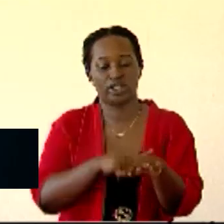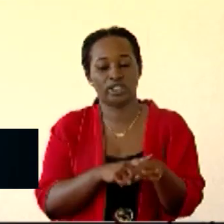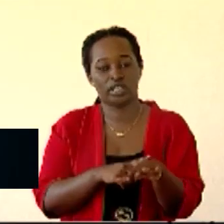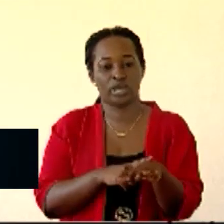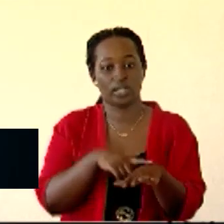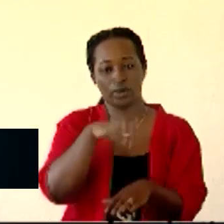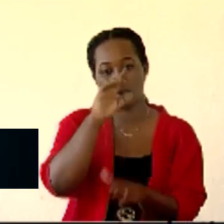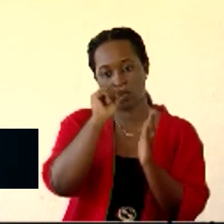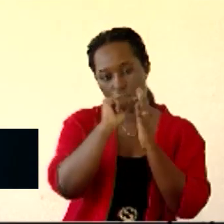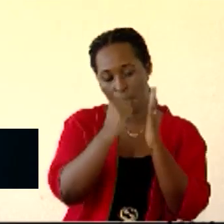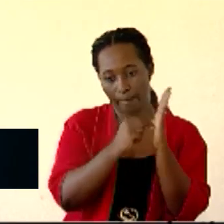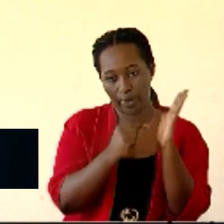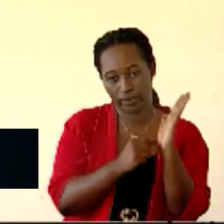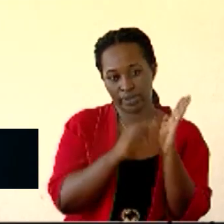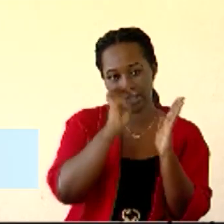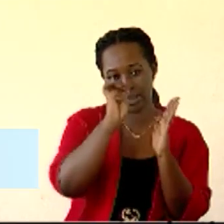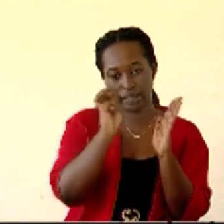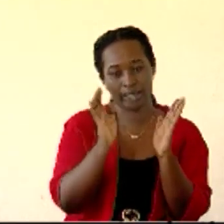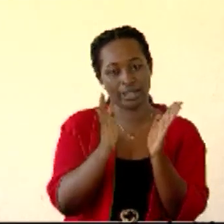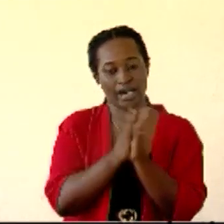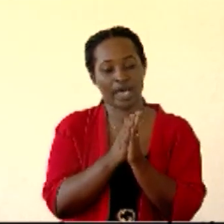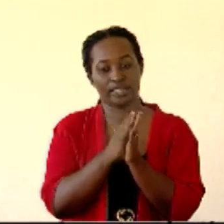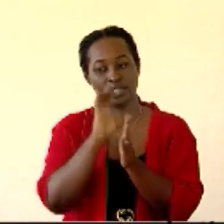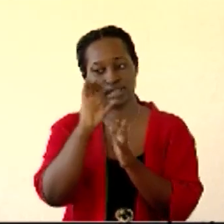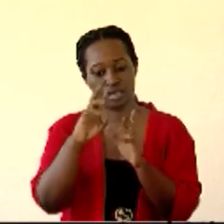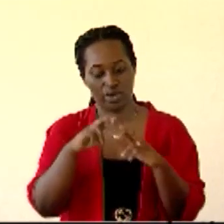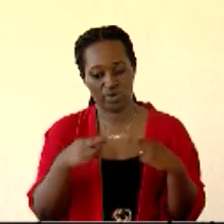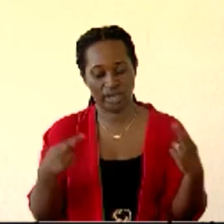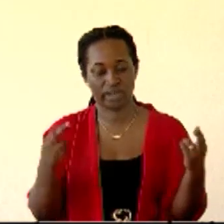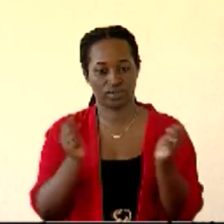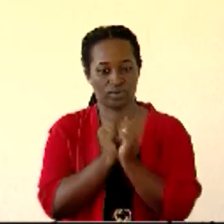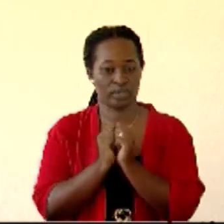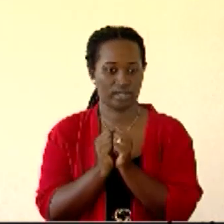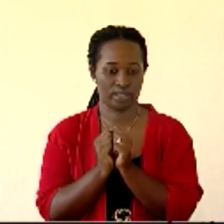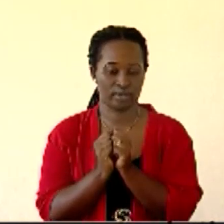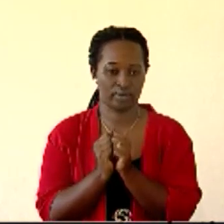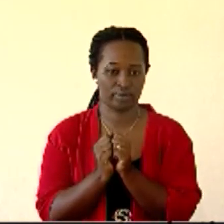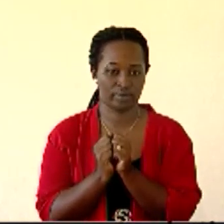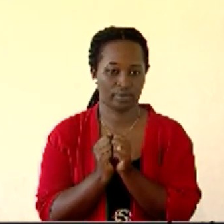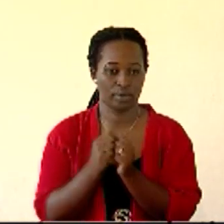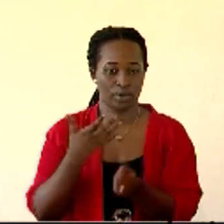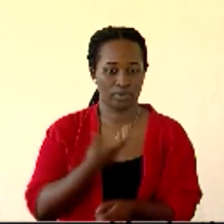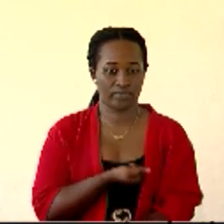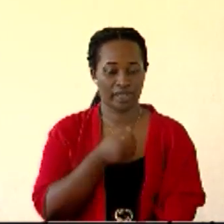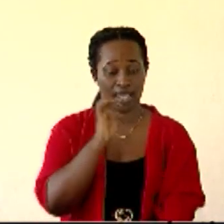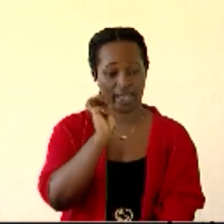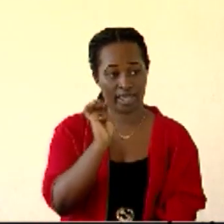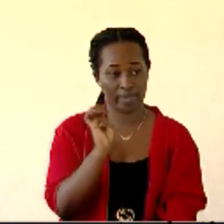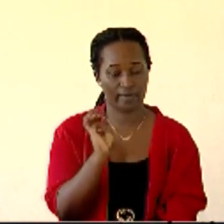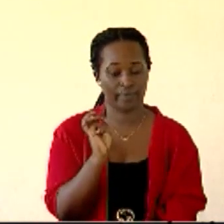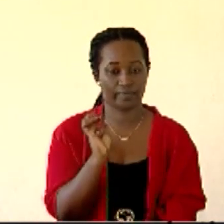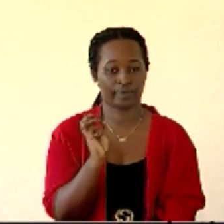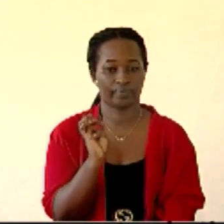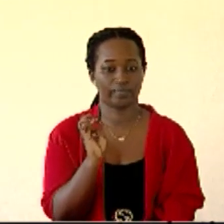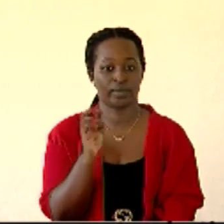together. So where is E? So this is E over here. So we have compound E.